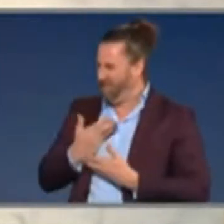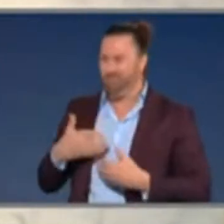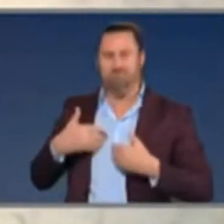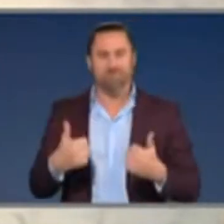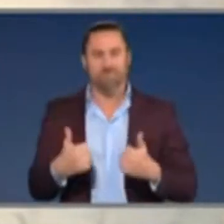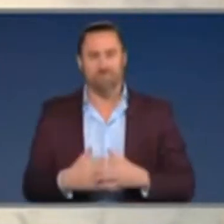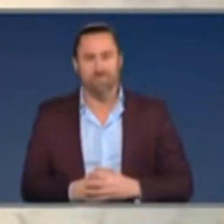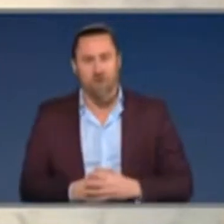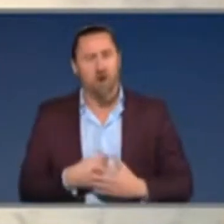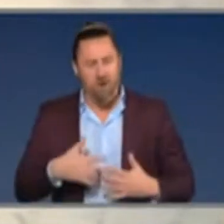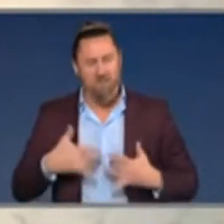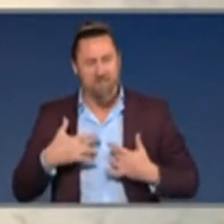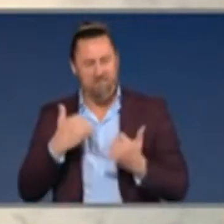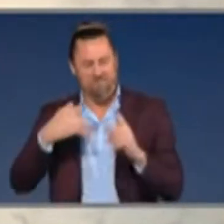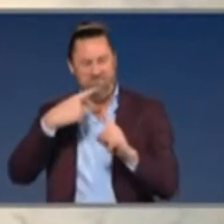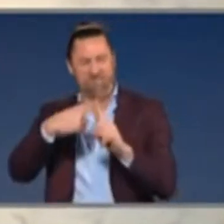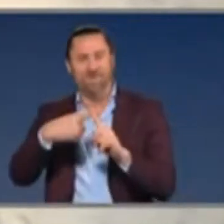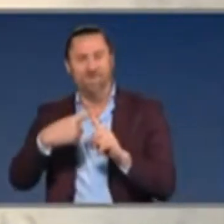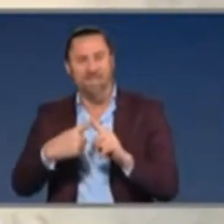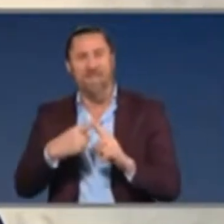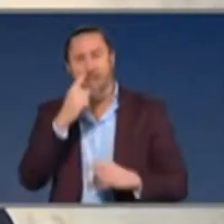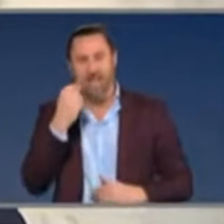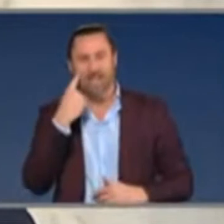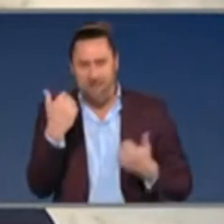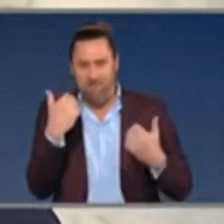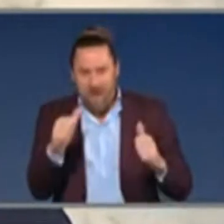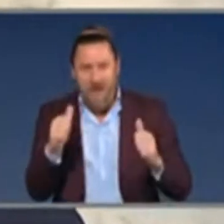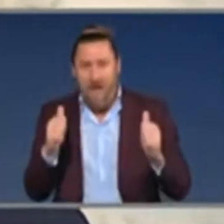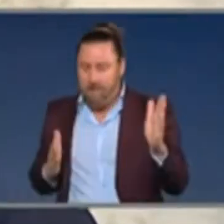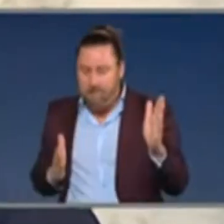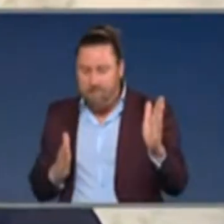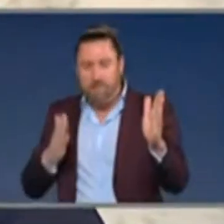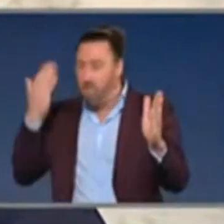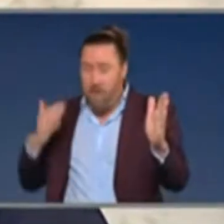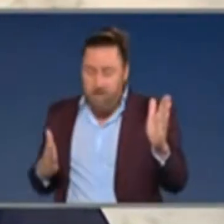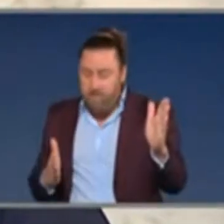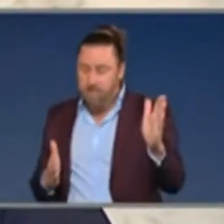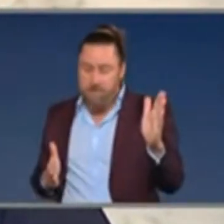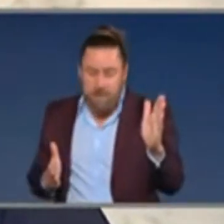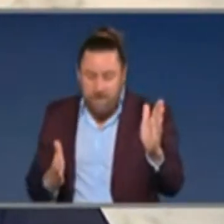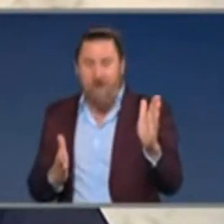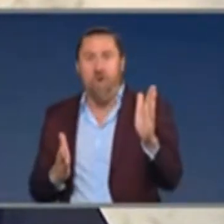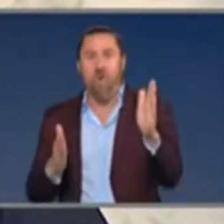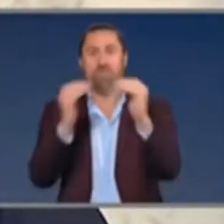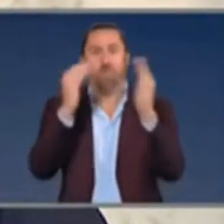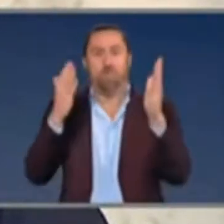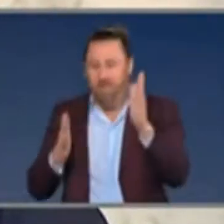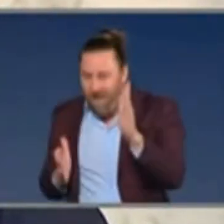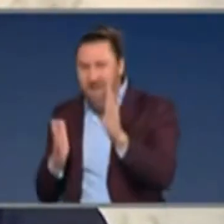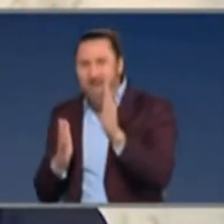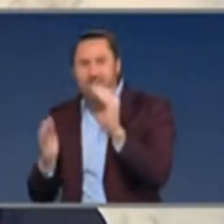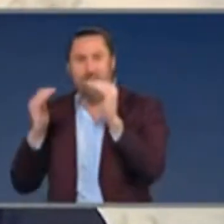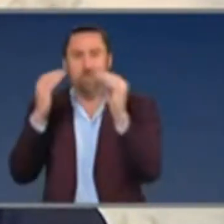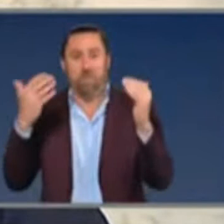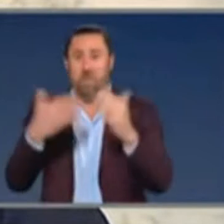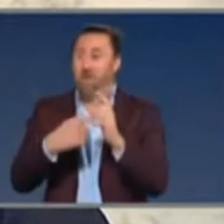I am extremely optimistic that we will see closures in areas to a greater extent than what we've seen historically